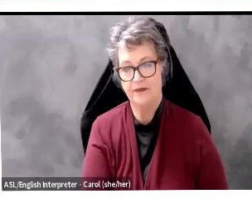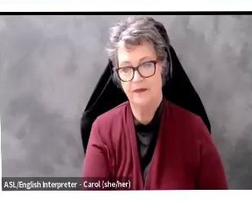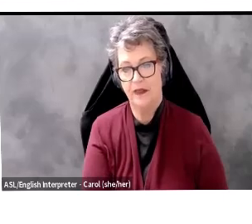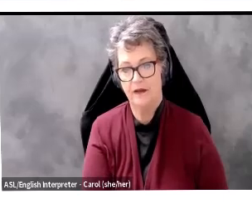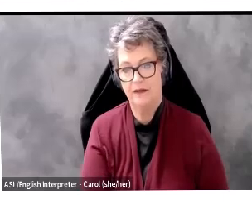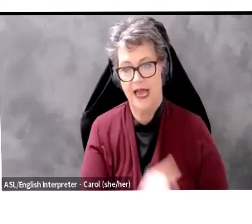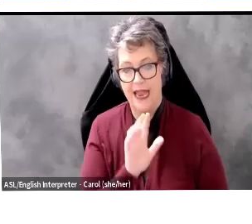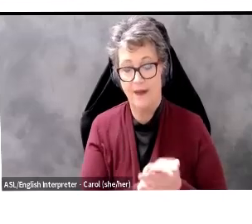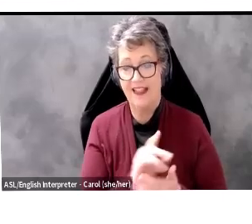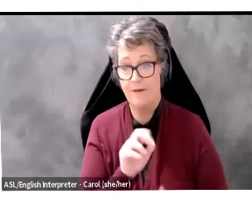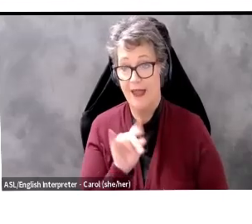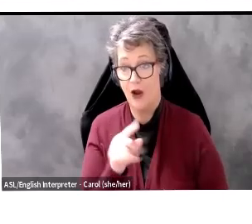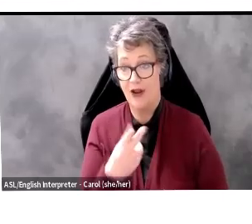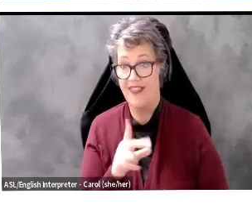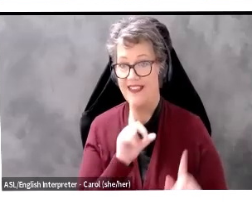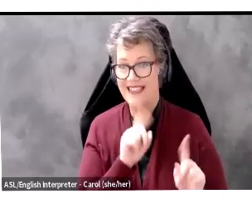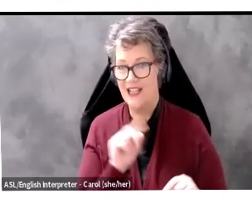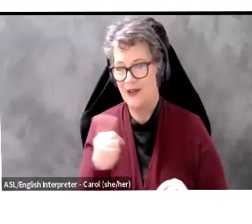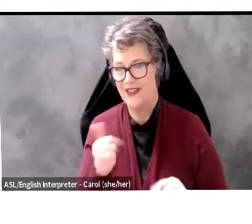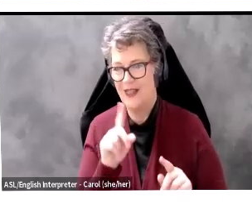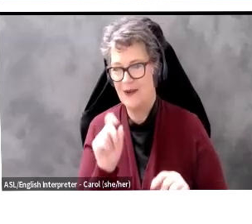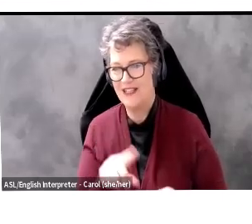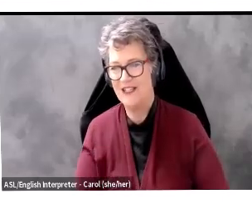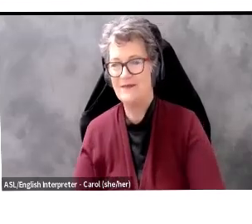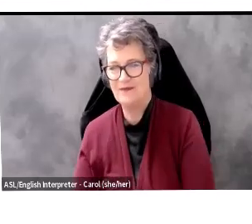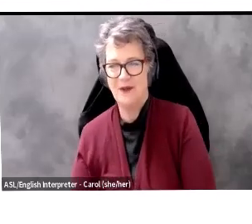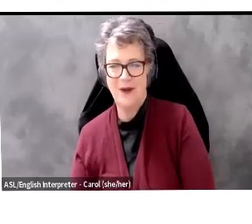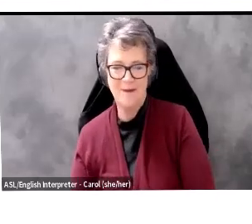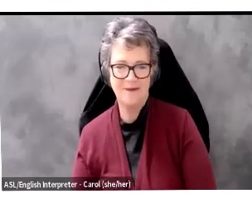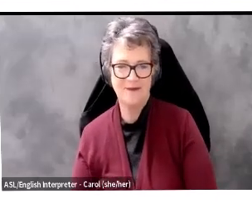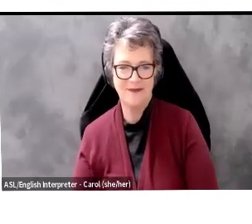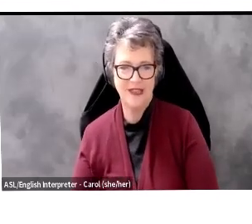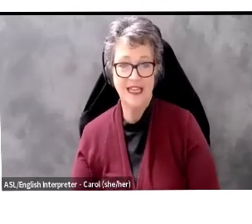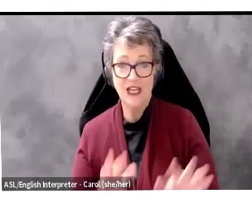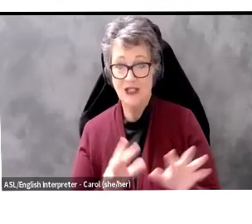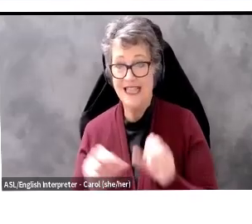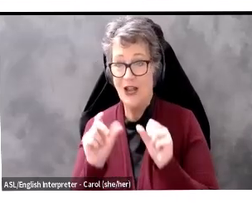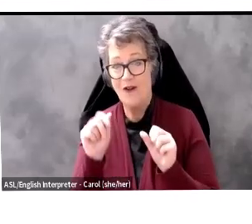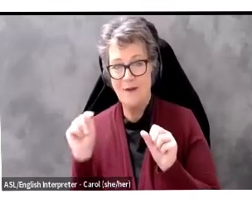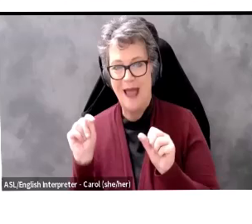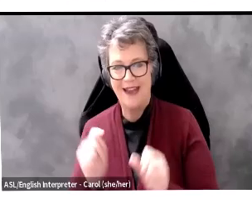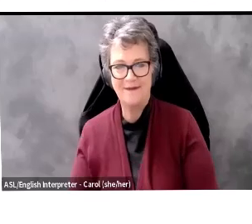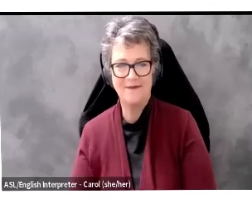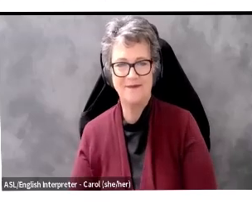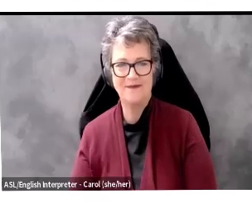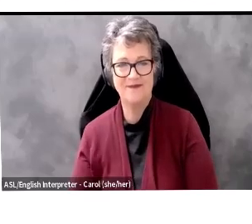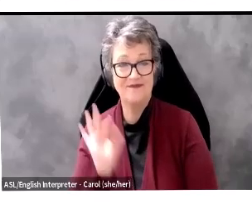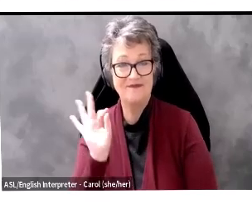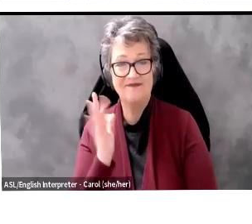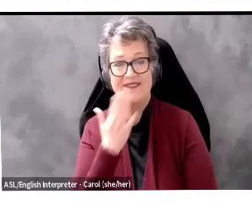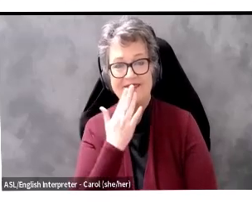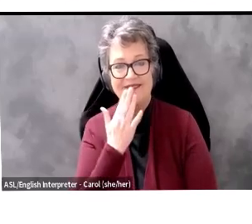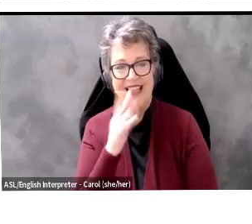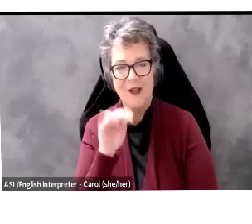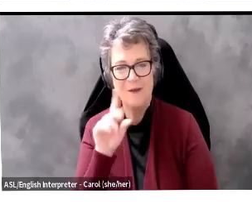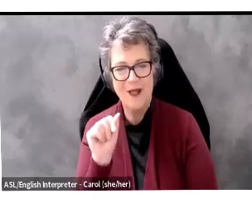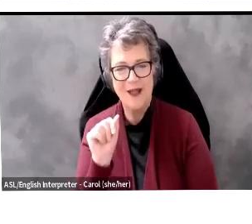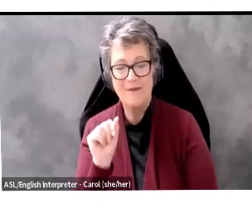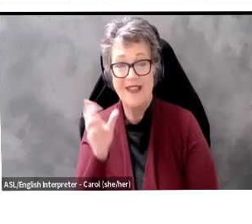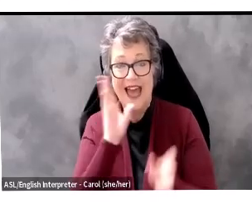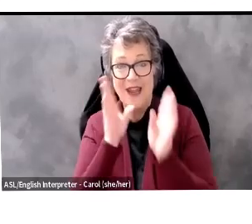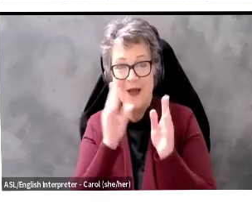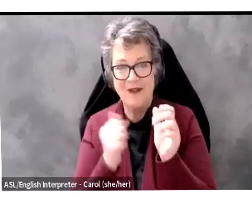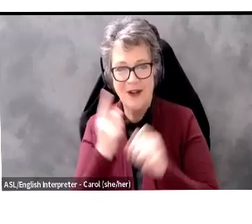And I believe Meredith is answering the other question. So take it over, Matt. All right. Thank you so much, Paula. And